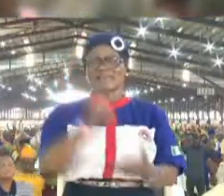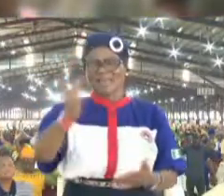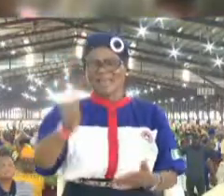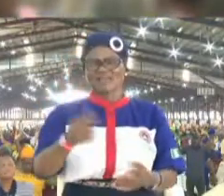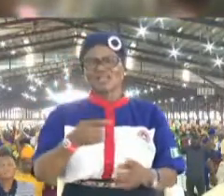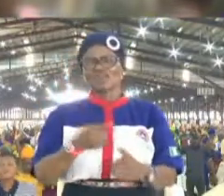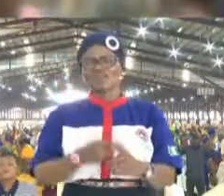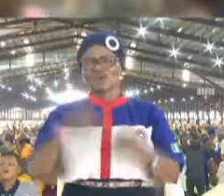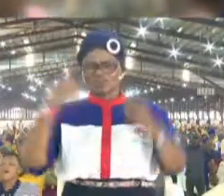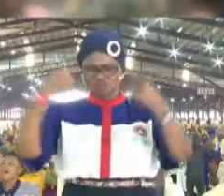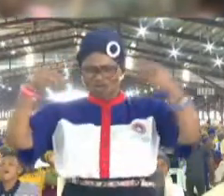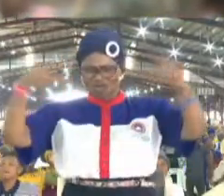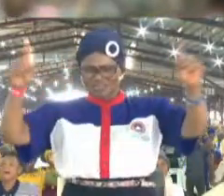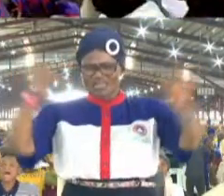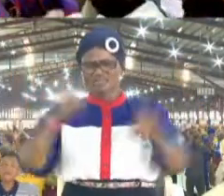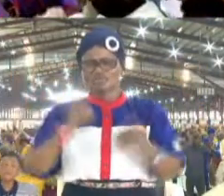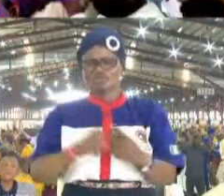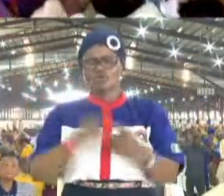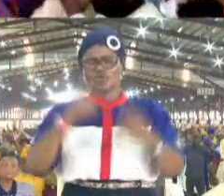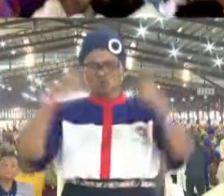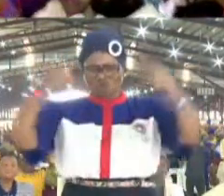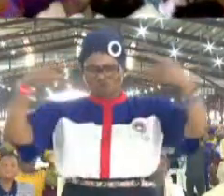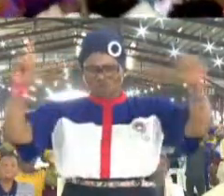from success to success,